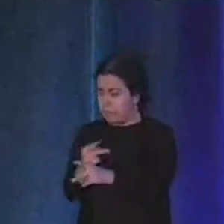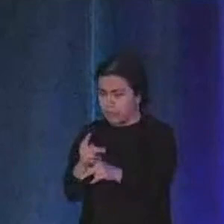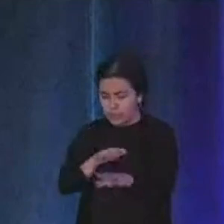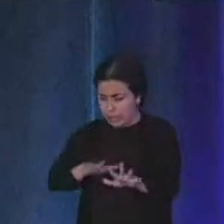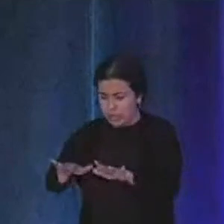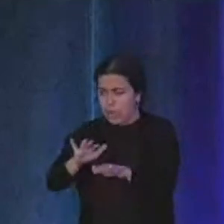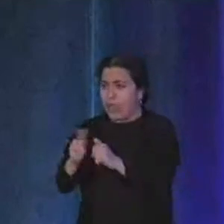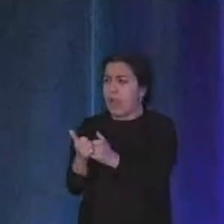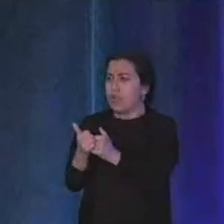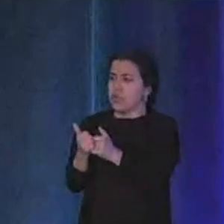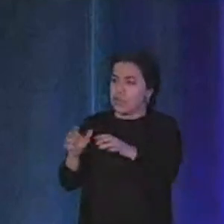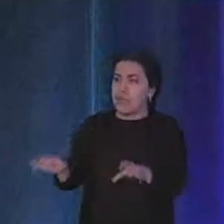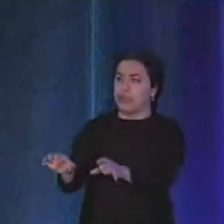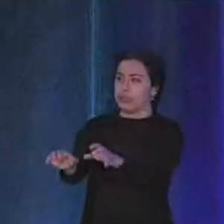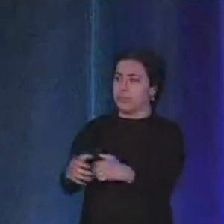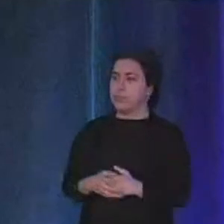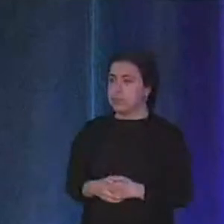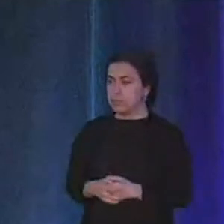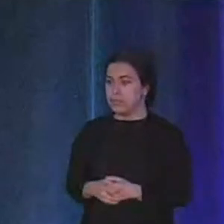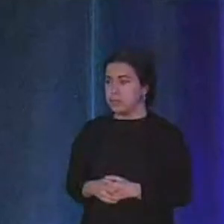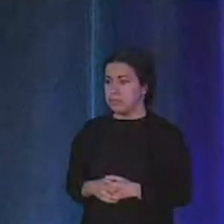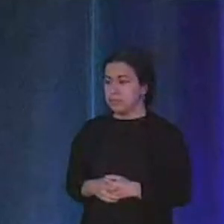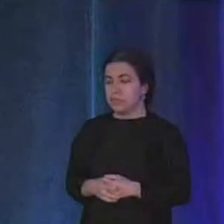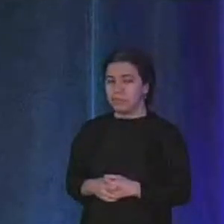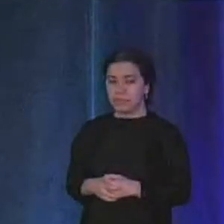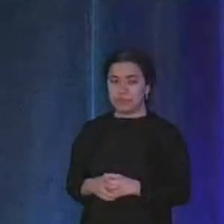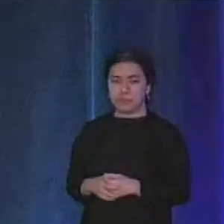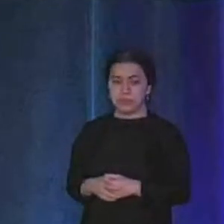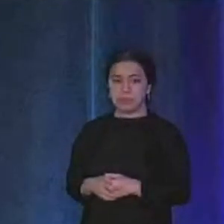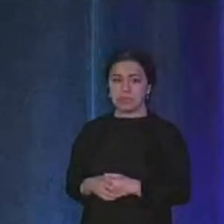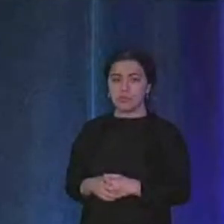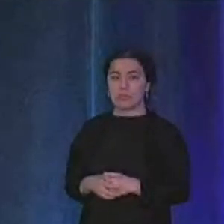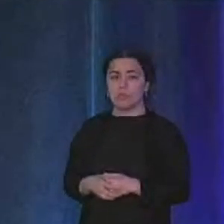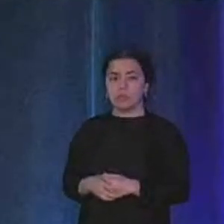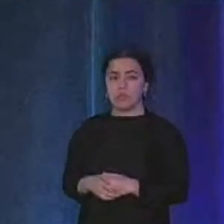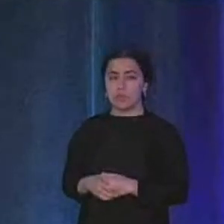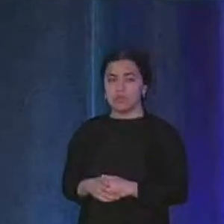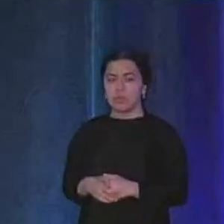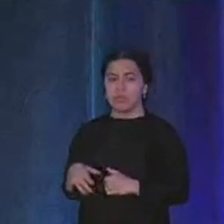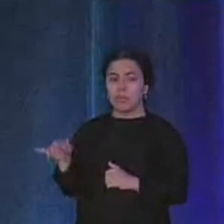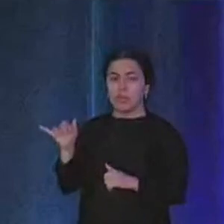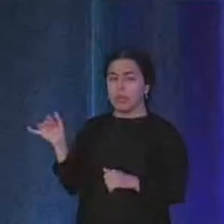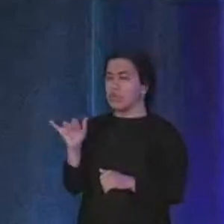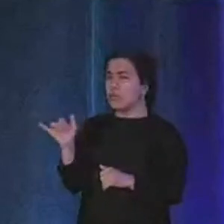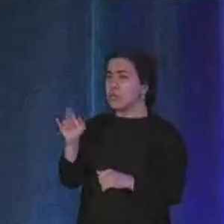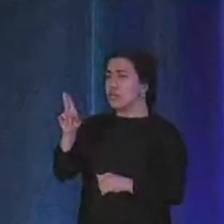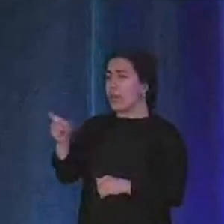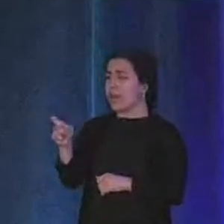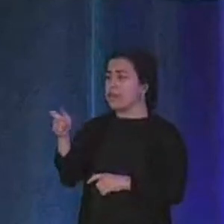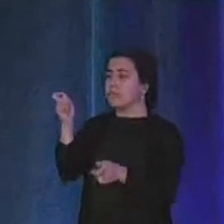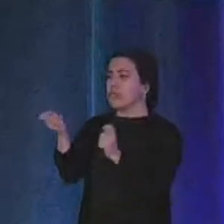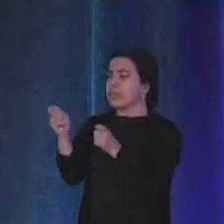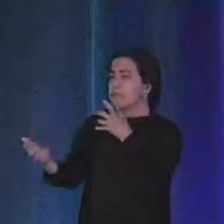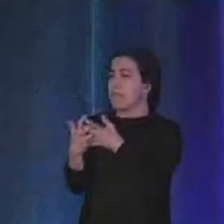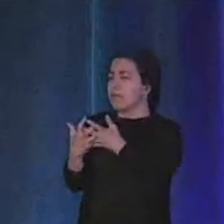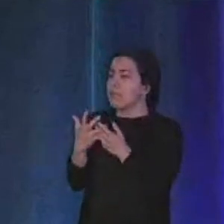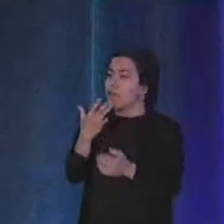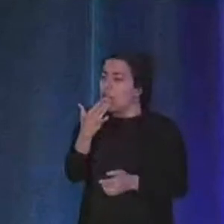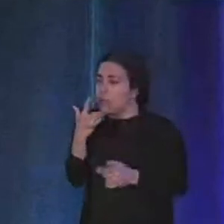out how to take an action. And then the UI is pretty customizable in terms of colors and things like that.